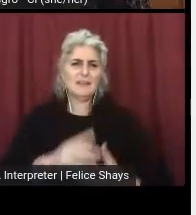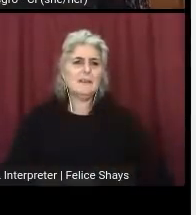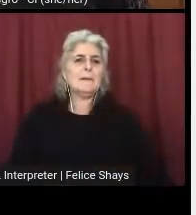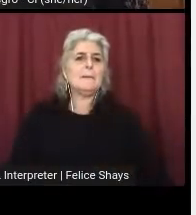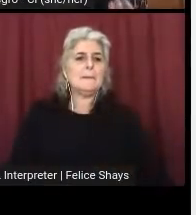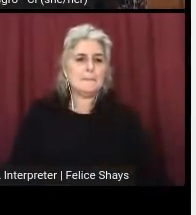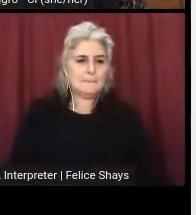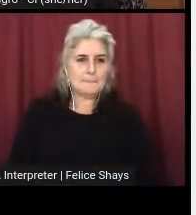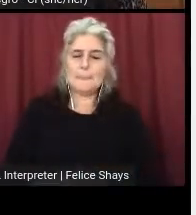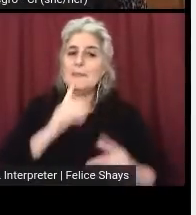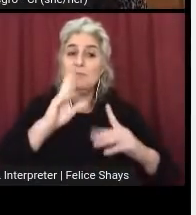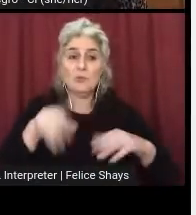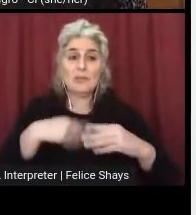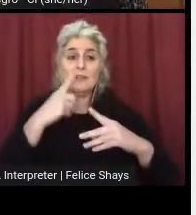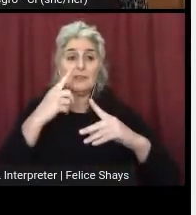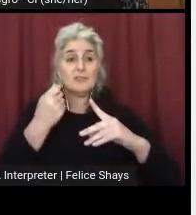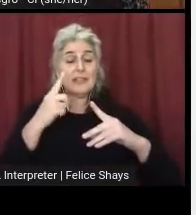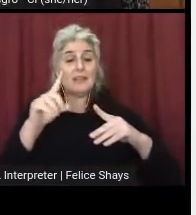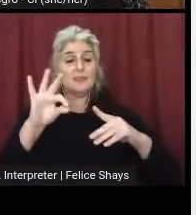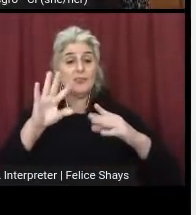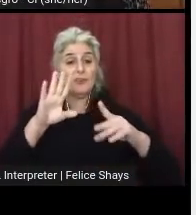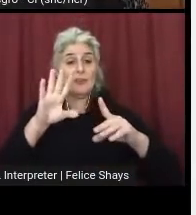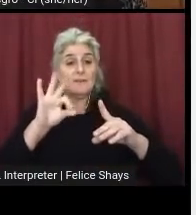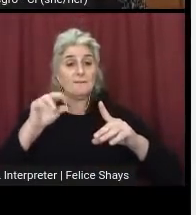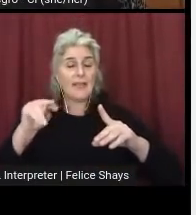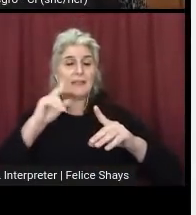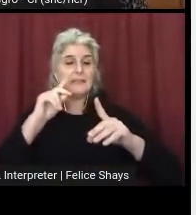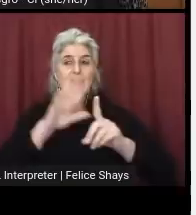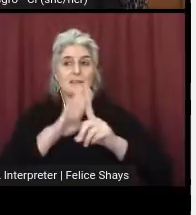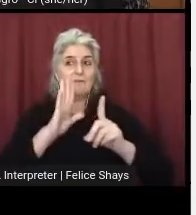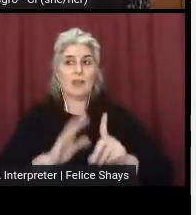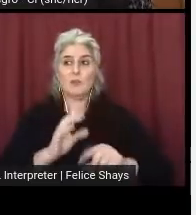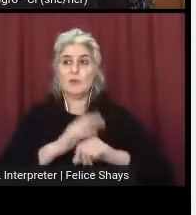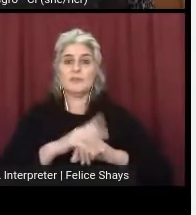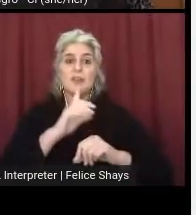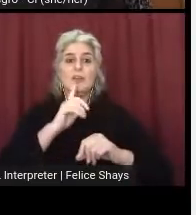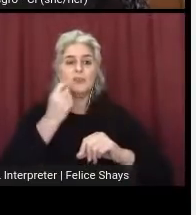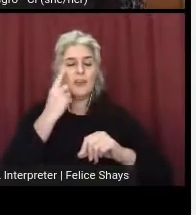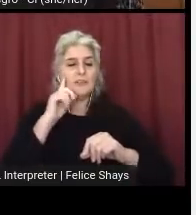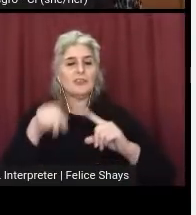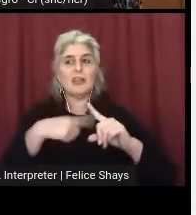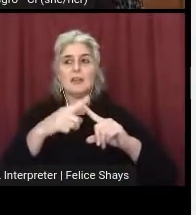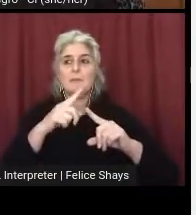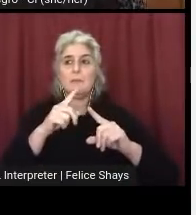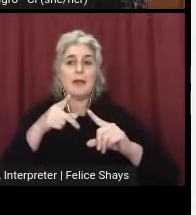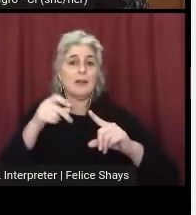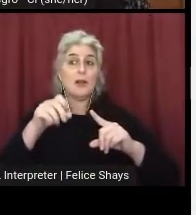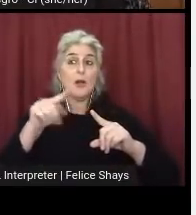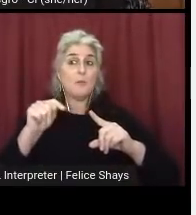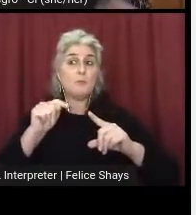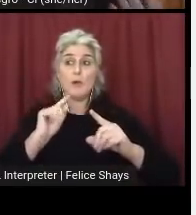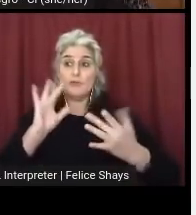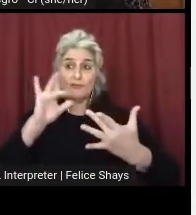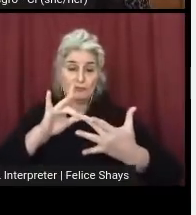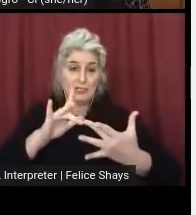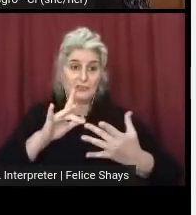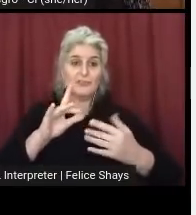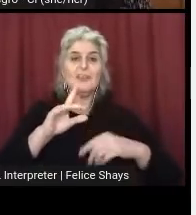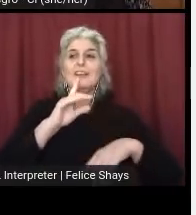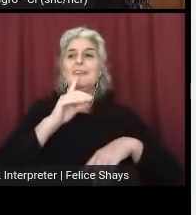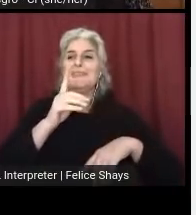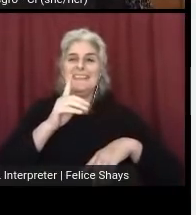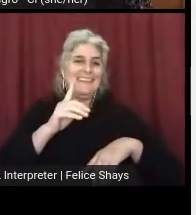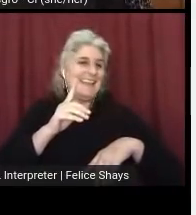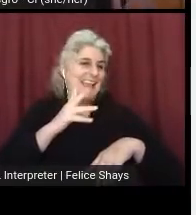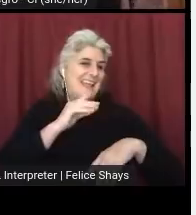and followers, as well as on the post level. You can learn about individual post reach, distribution, the audiences reached, the types of